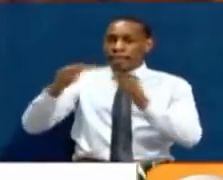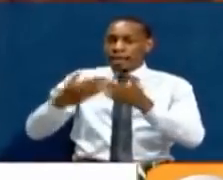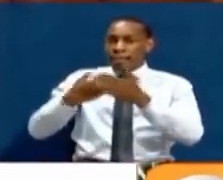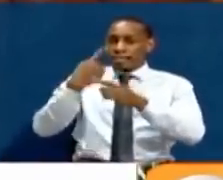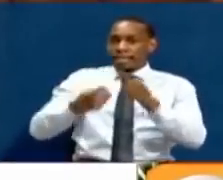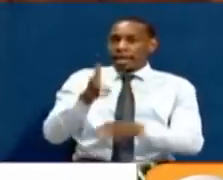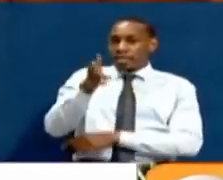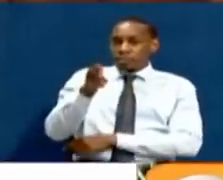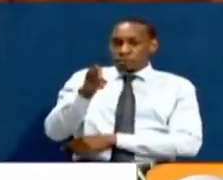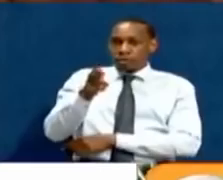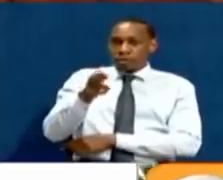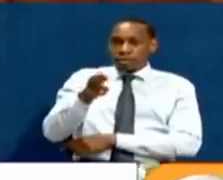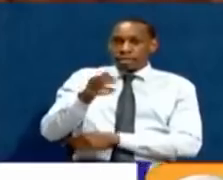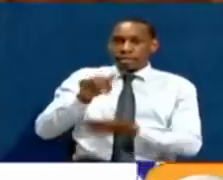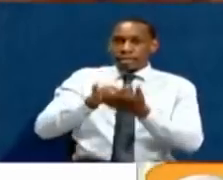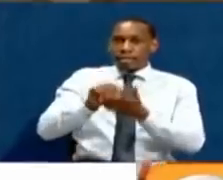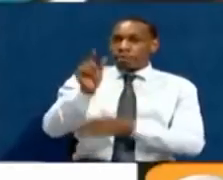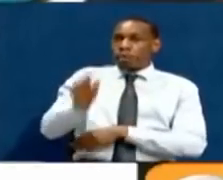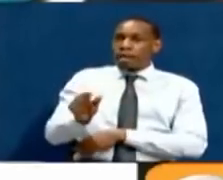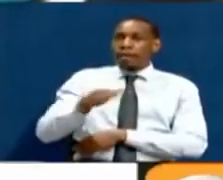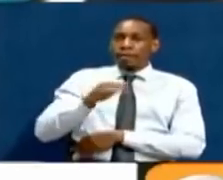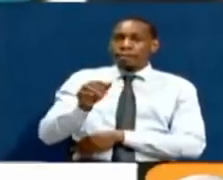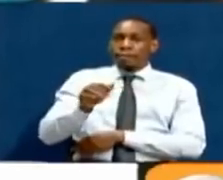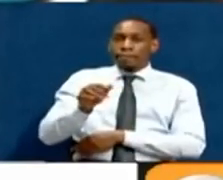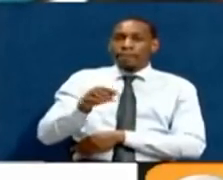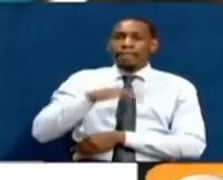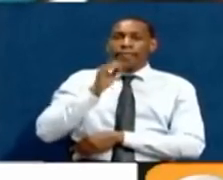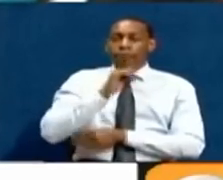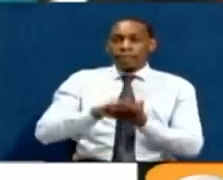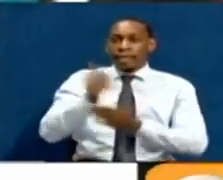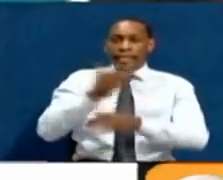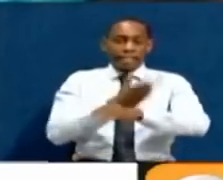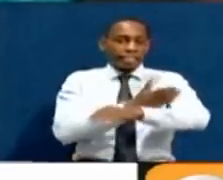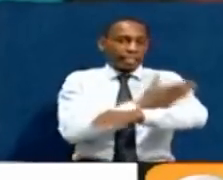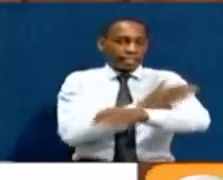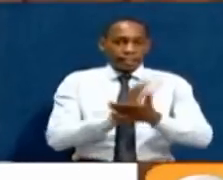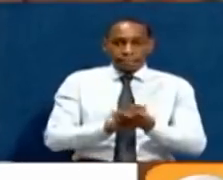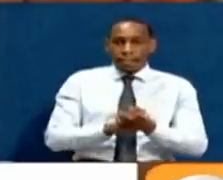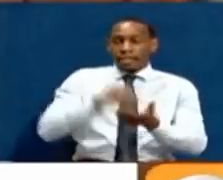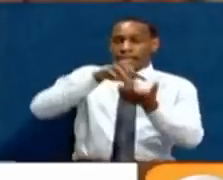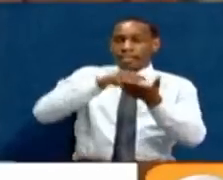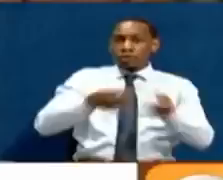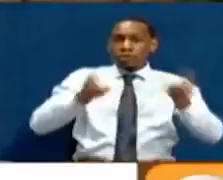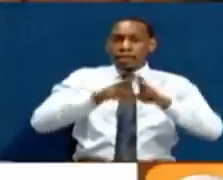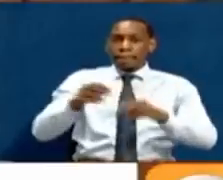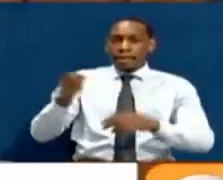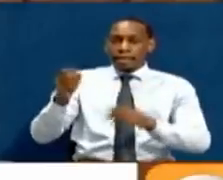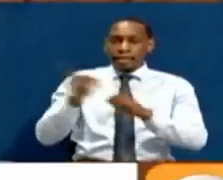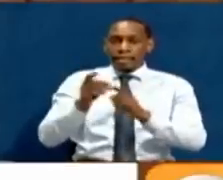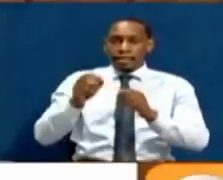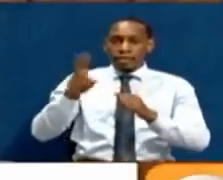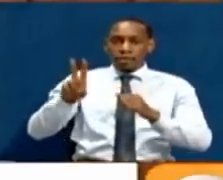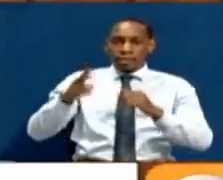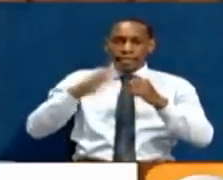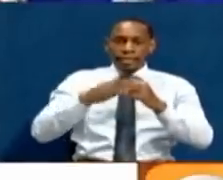last year's shooting in Gandawad that left one person dead and several others injured. The incident occurred on